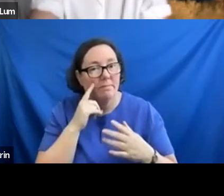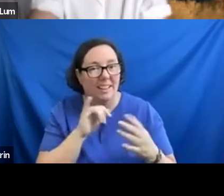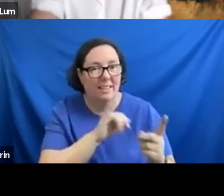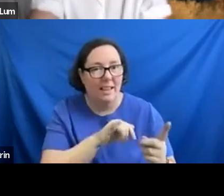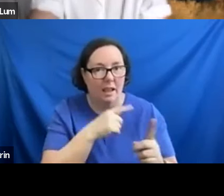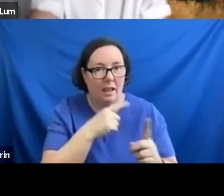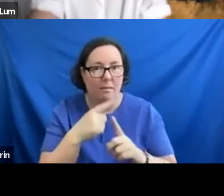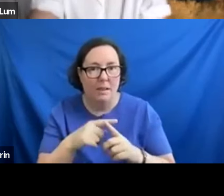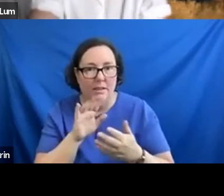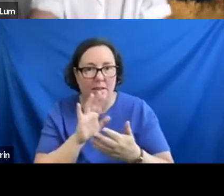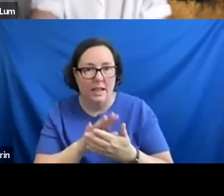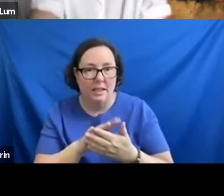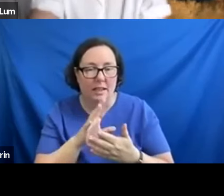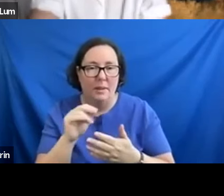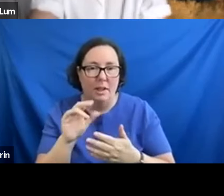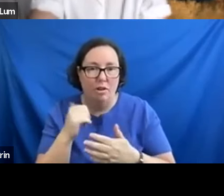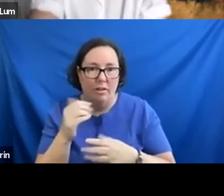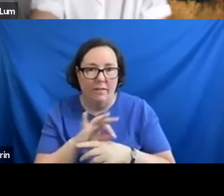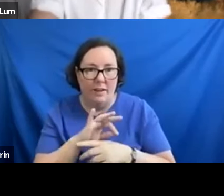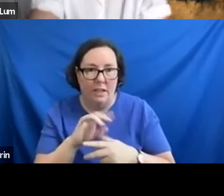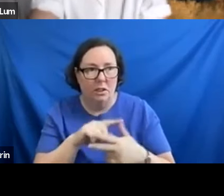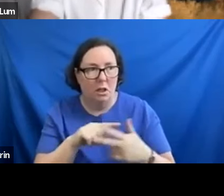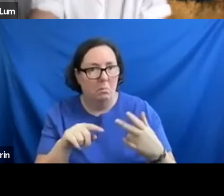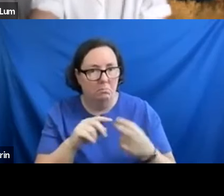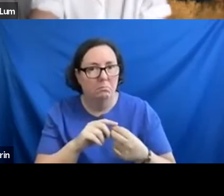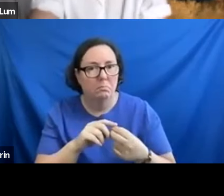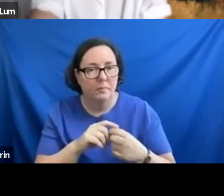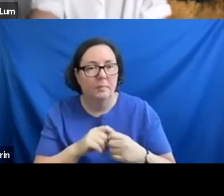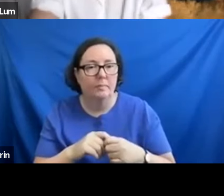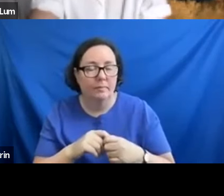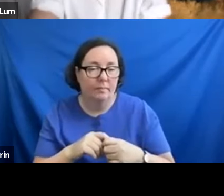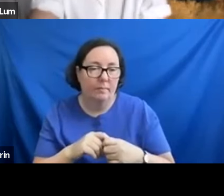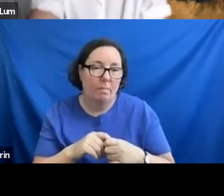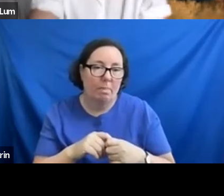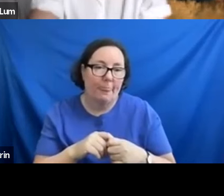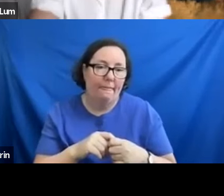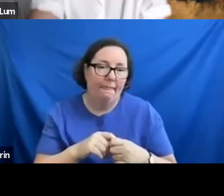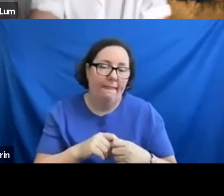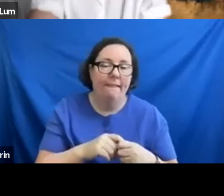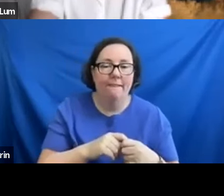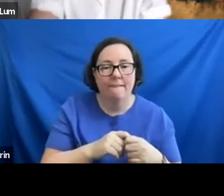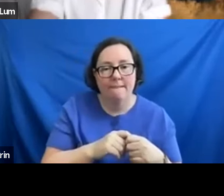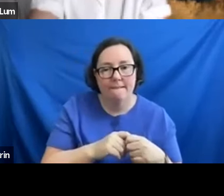combining that with academic and other factors would